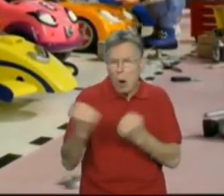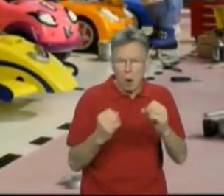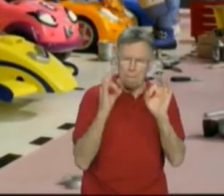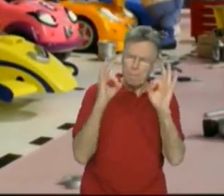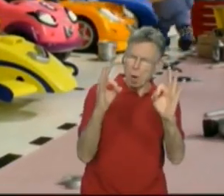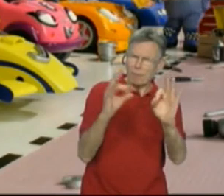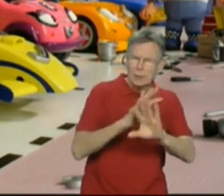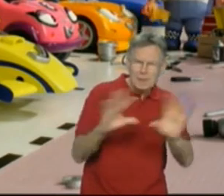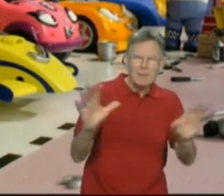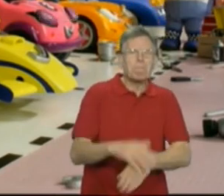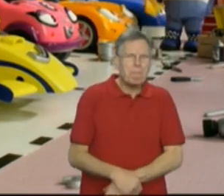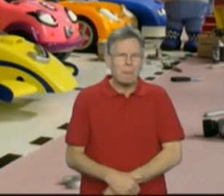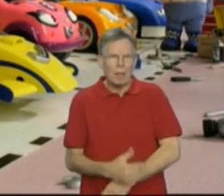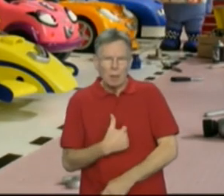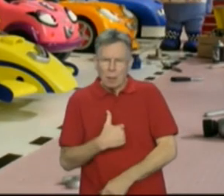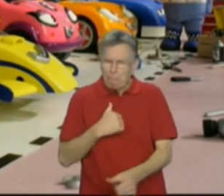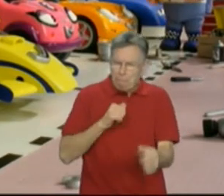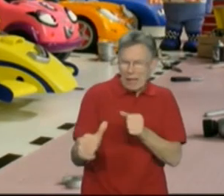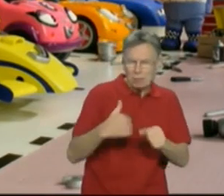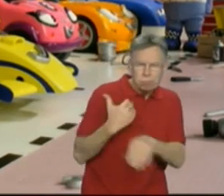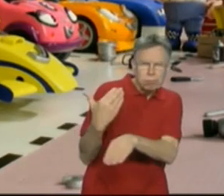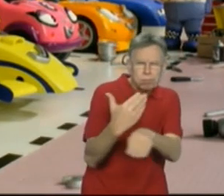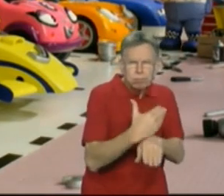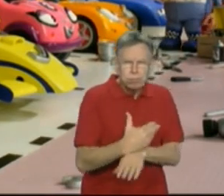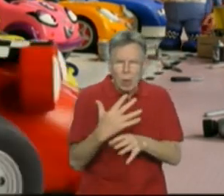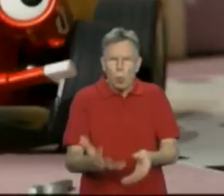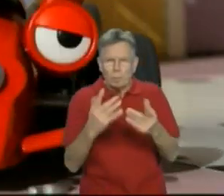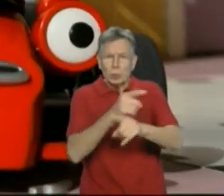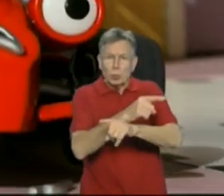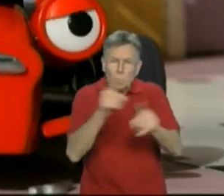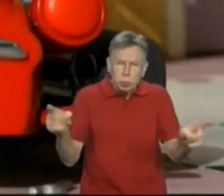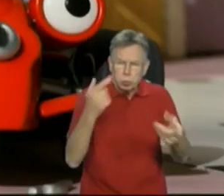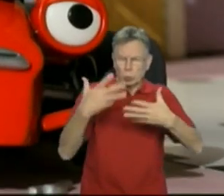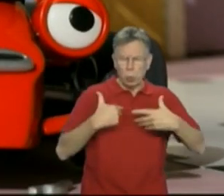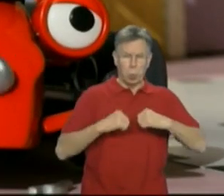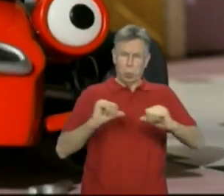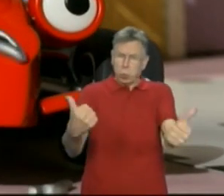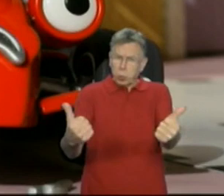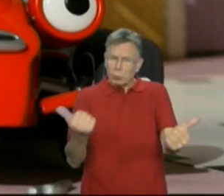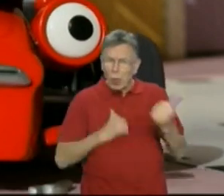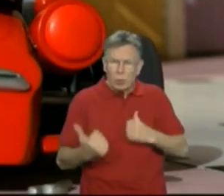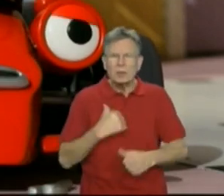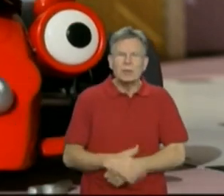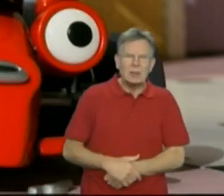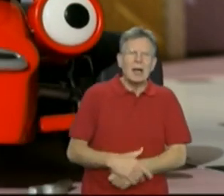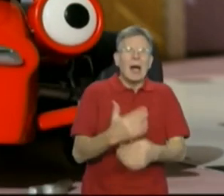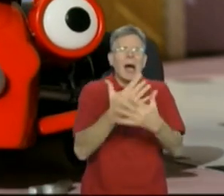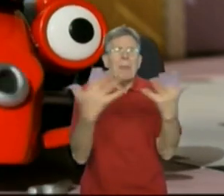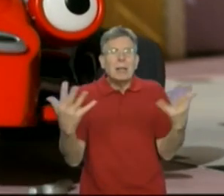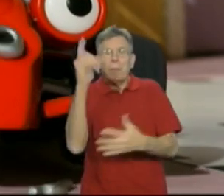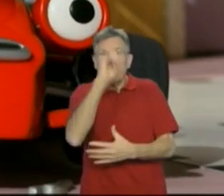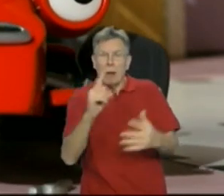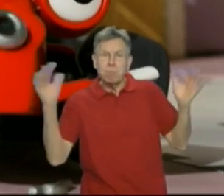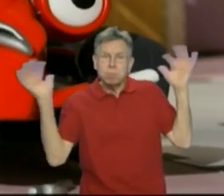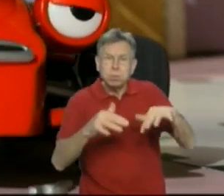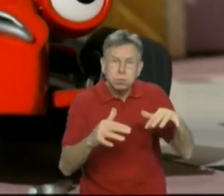condition. Right, I've done my best. Now it's up to you lot to make me proud. Big Chris, how many people will be coming